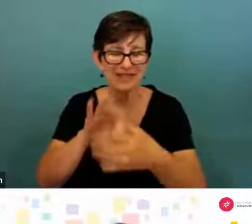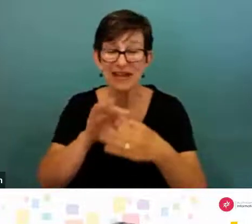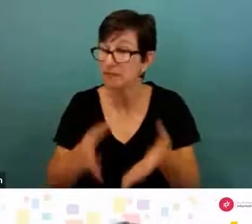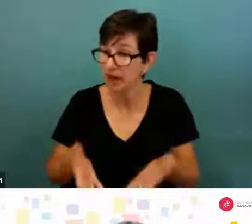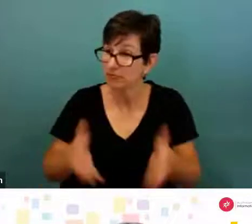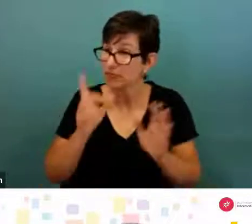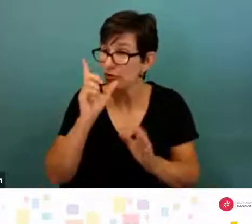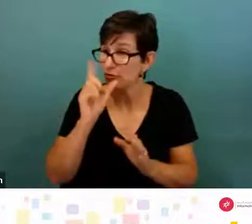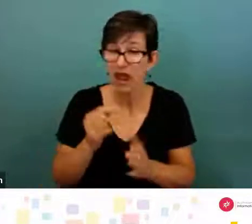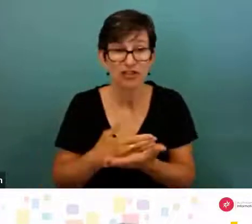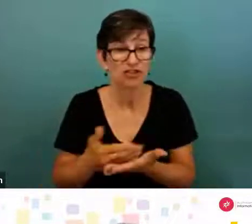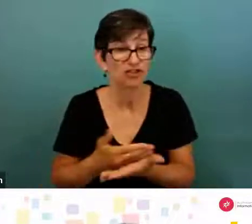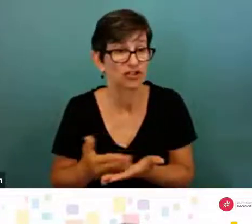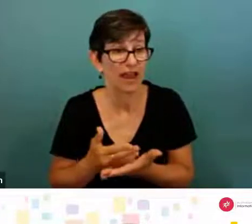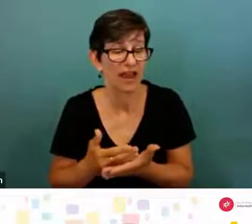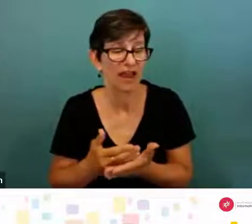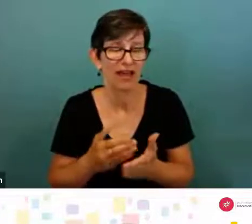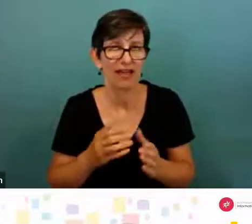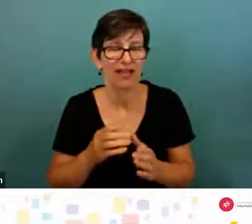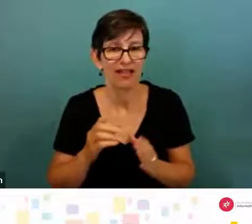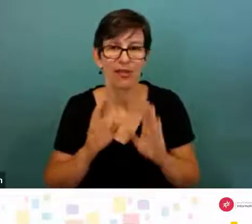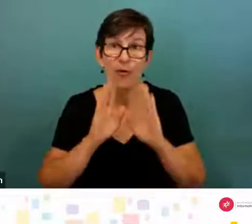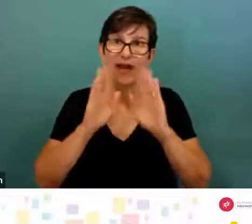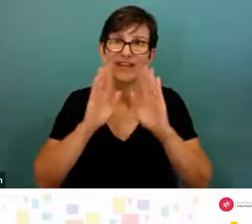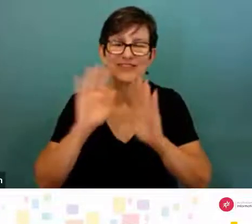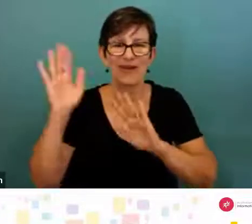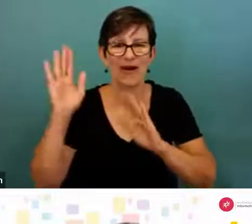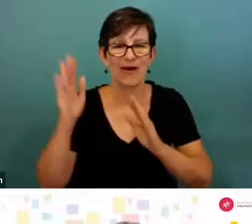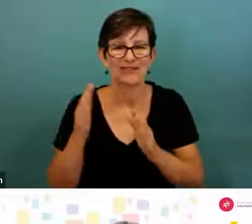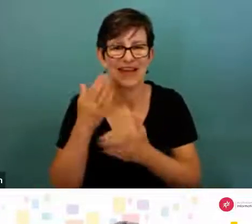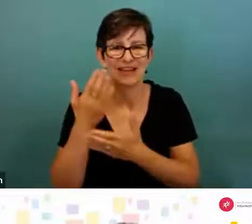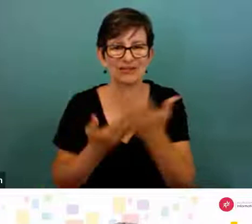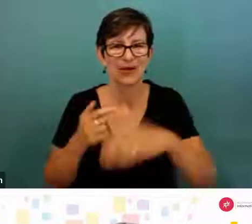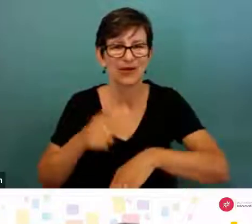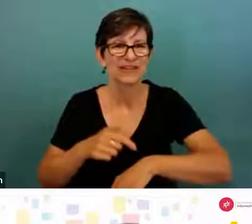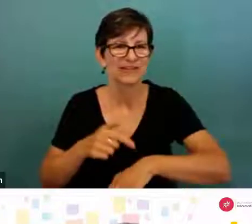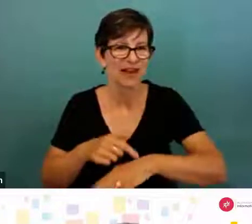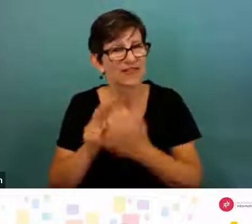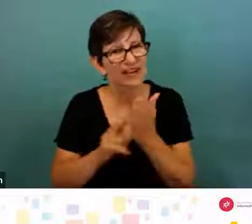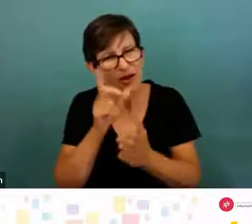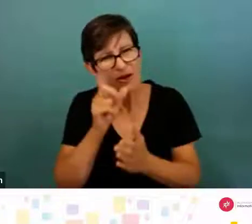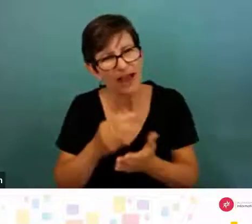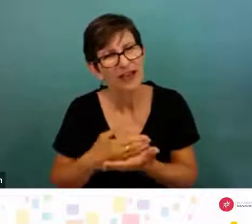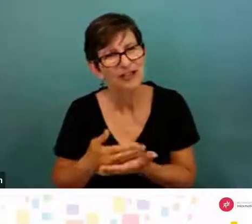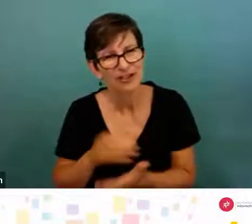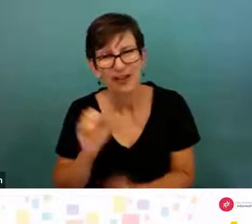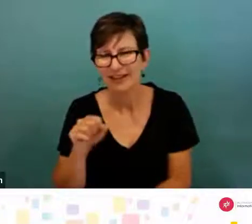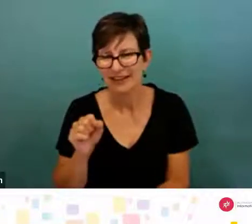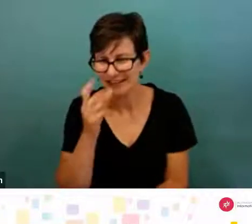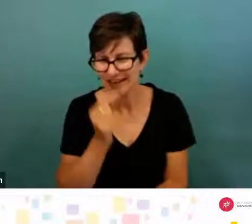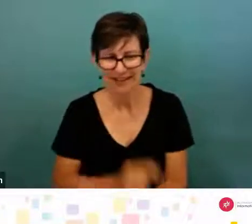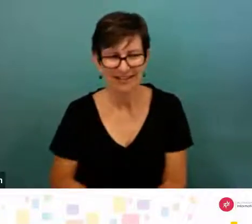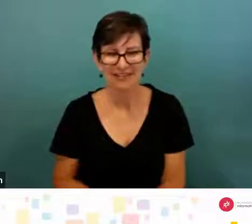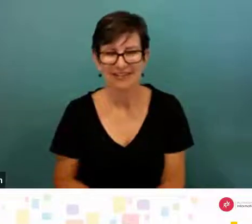existing wonderful Auslan online storytime videos that we have.